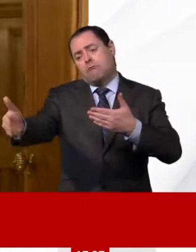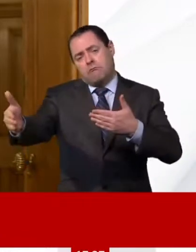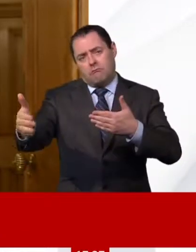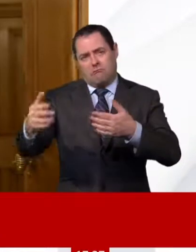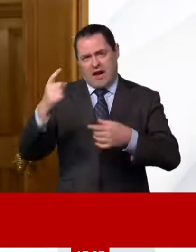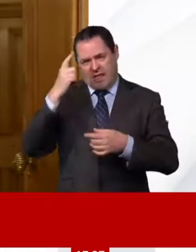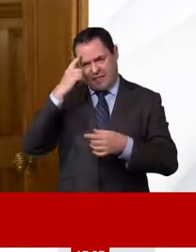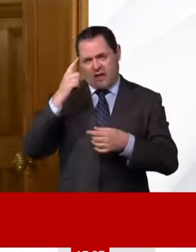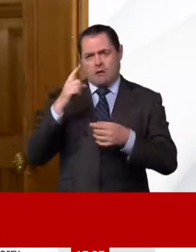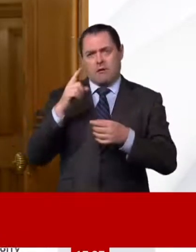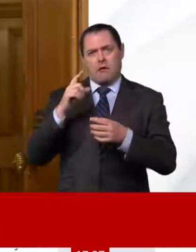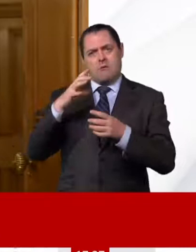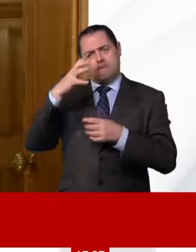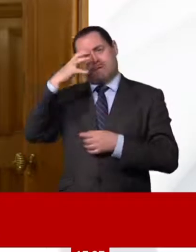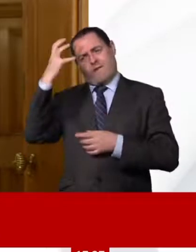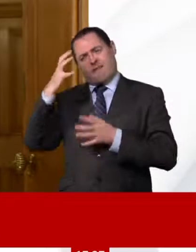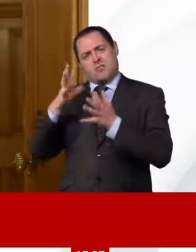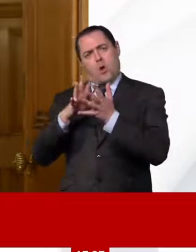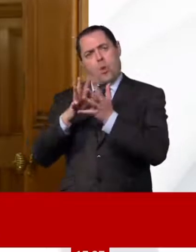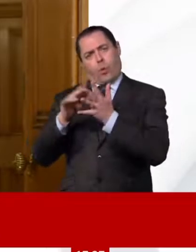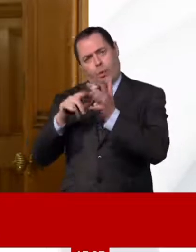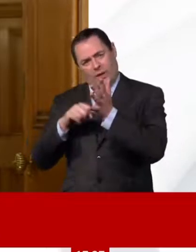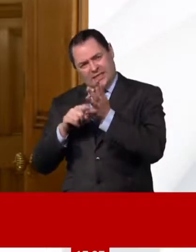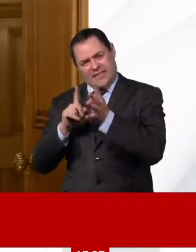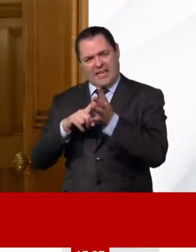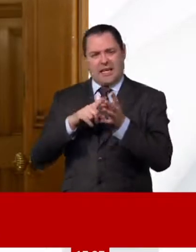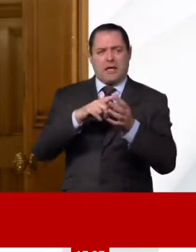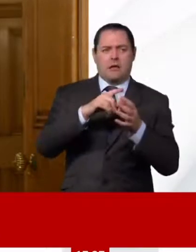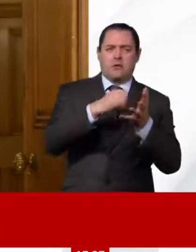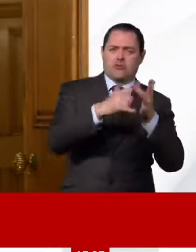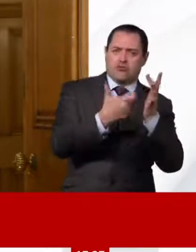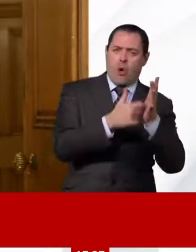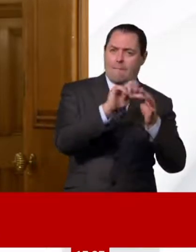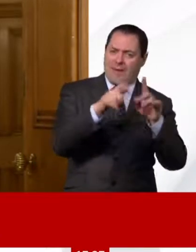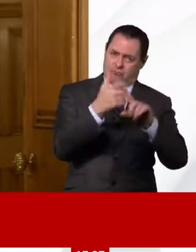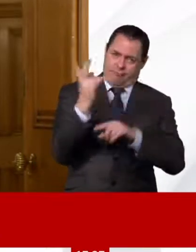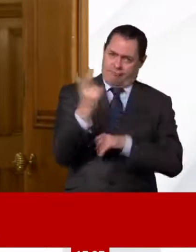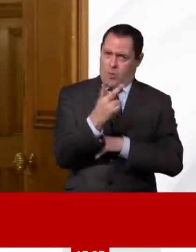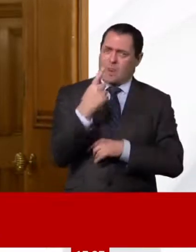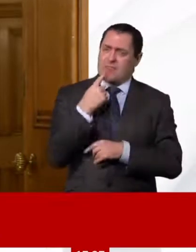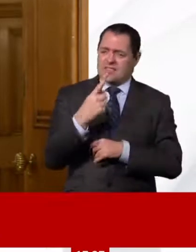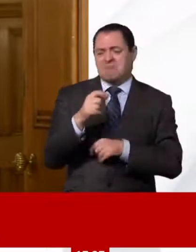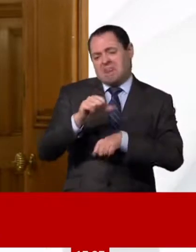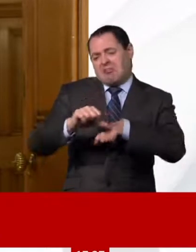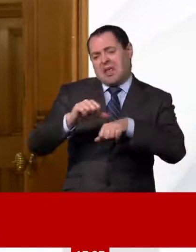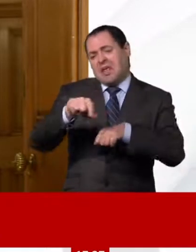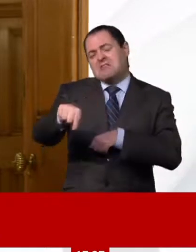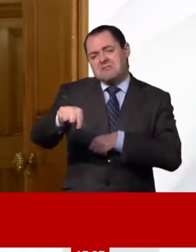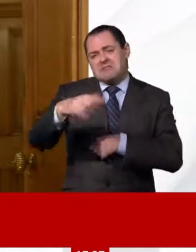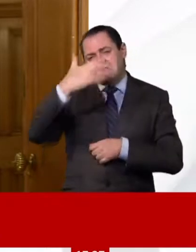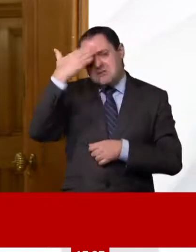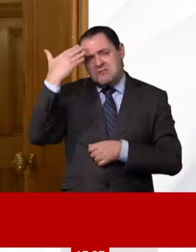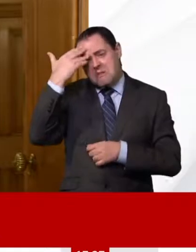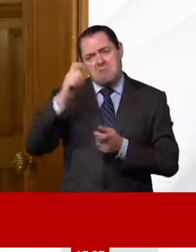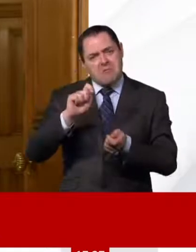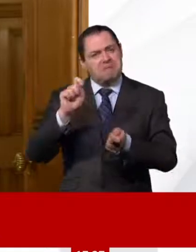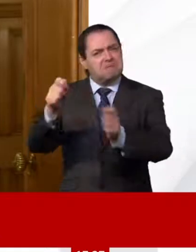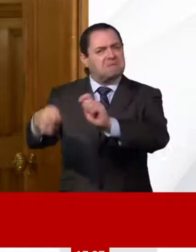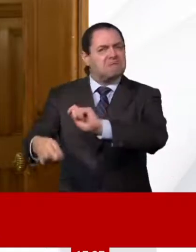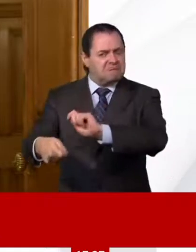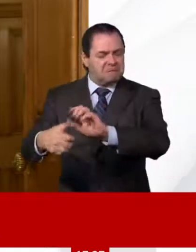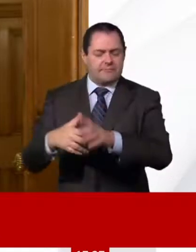Chris and Patrick have said before. And it's very, very important for not just